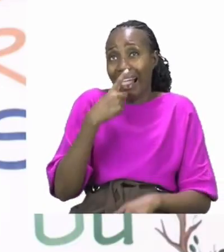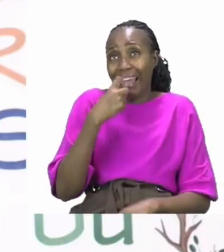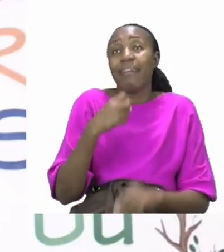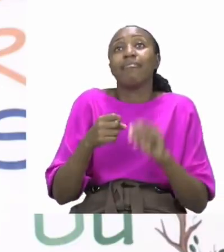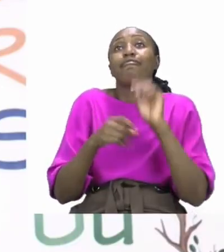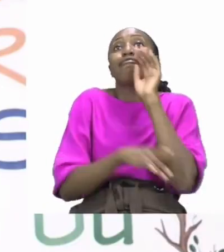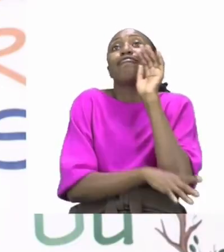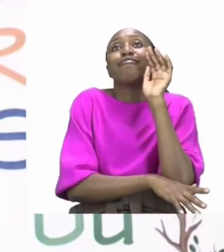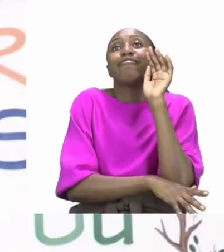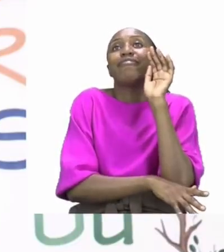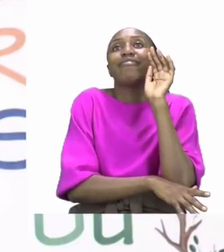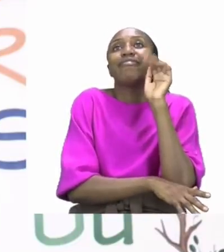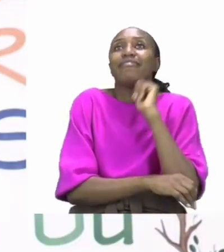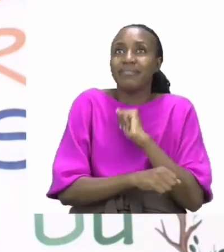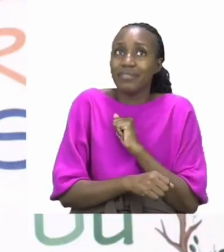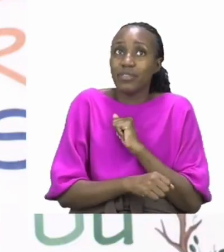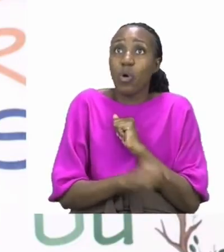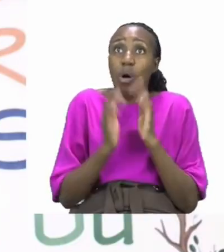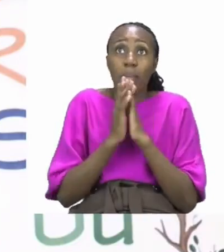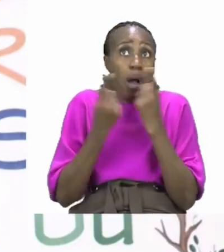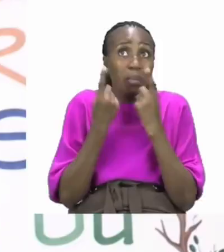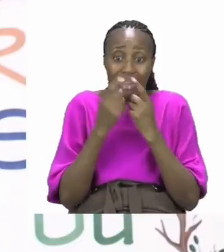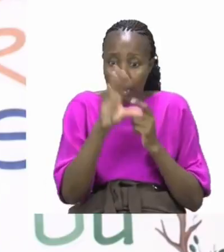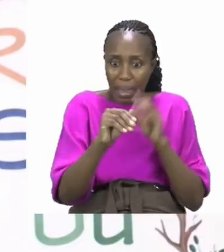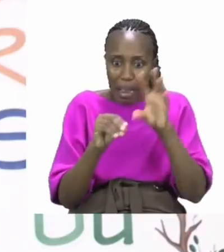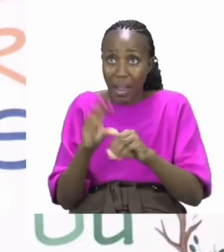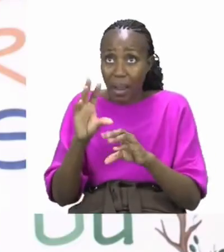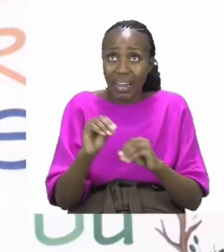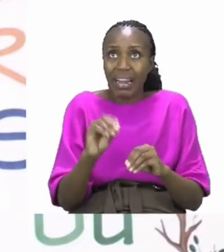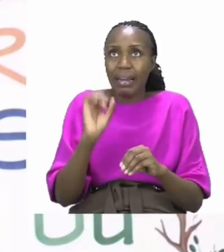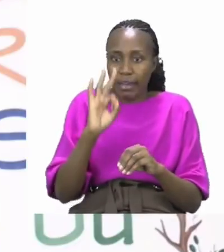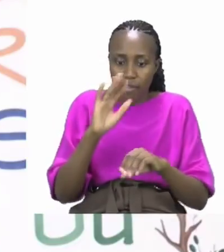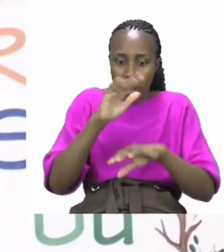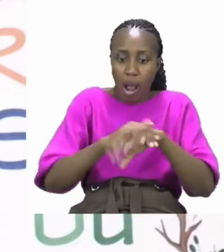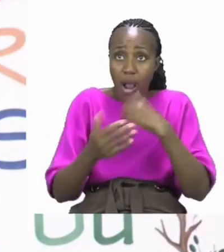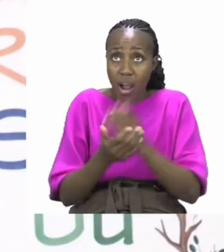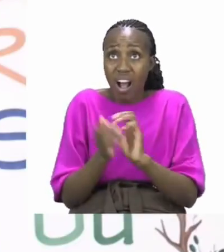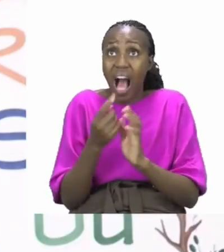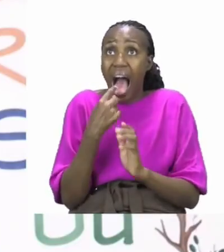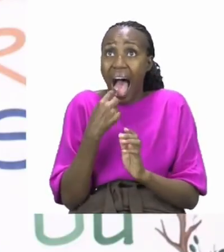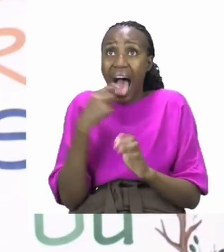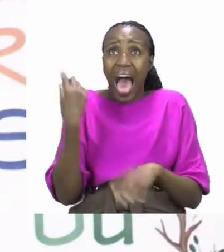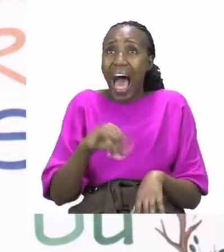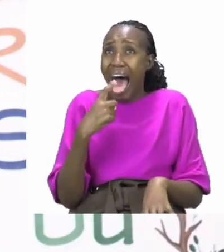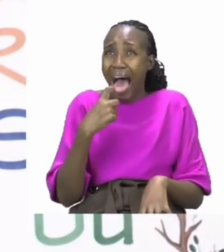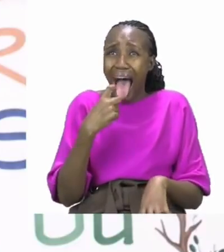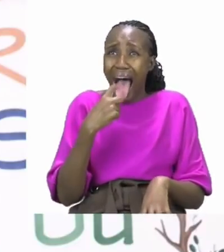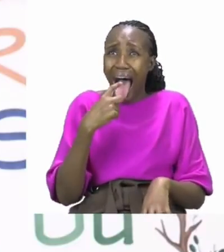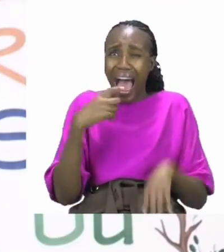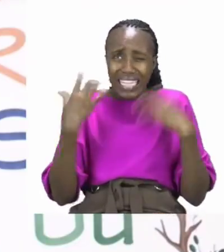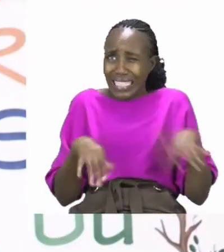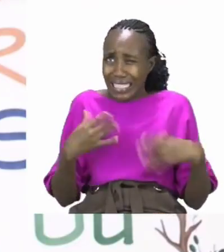a vegetable and something that we should not play with, because just touching it and putting it on your tongue can make your day